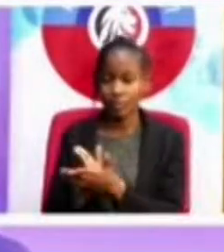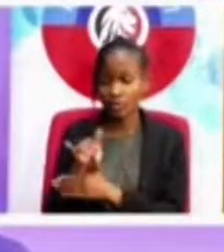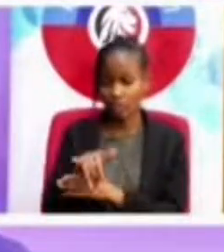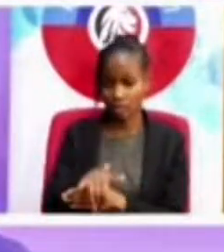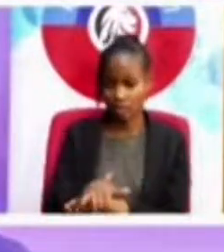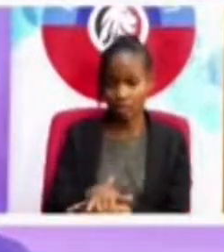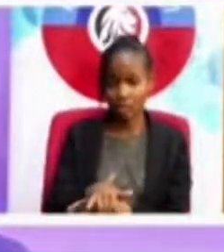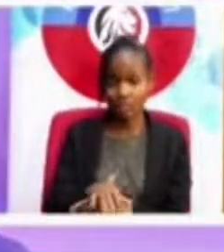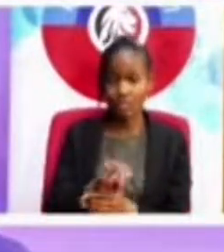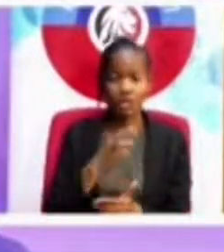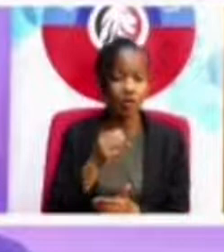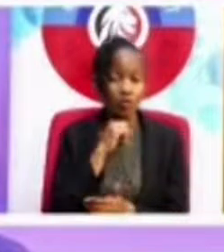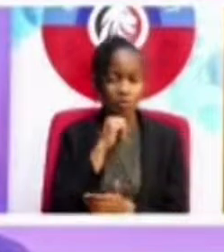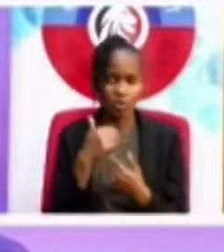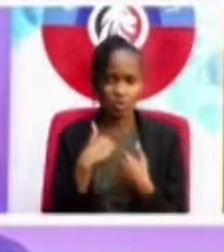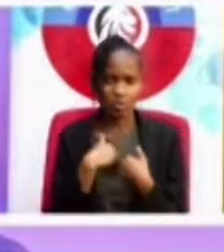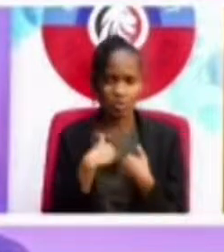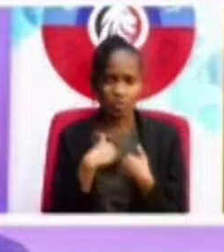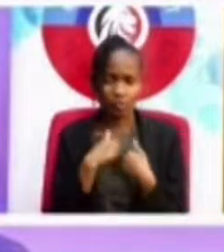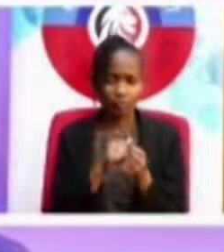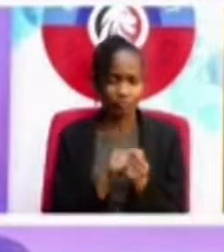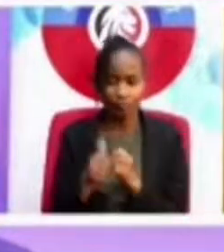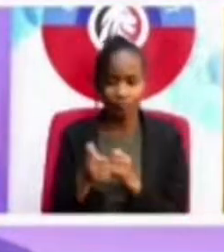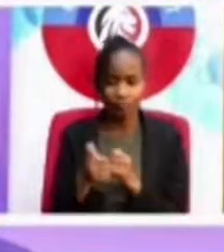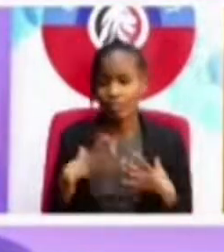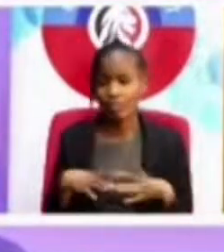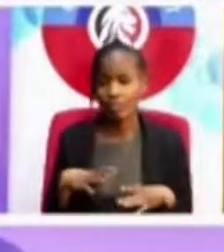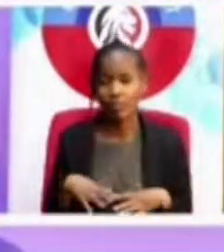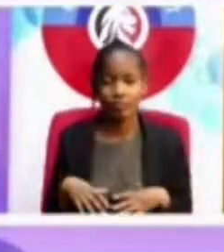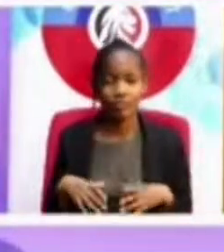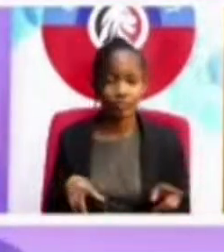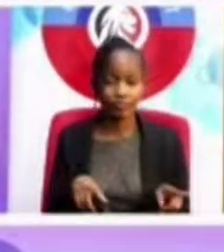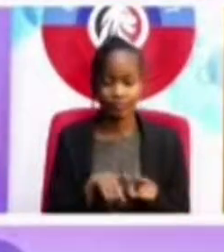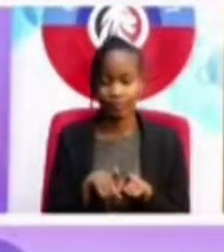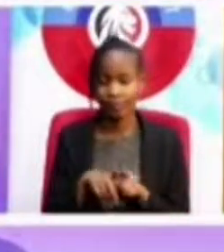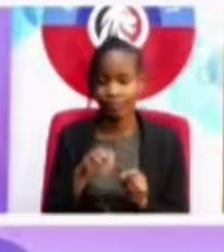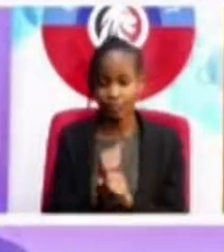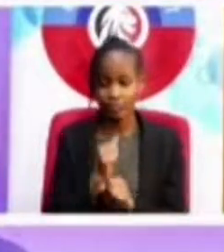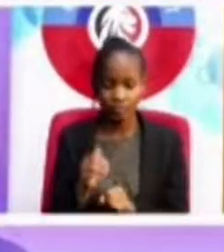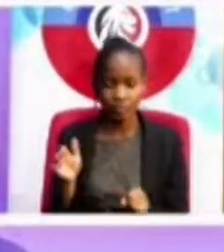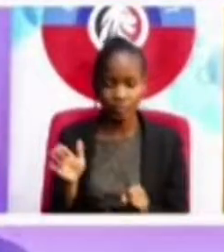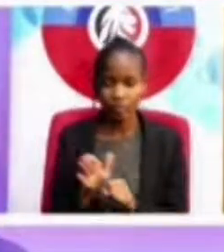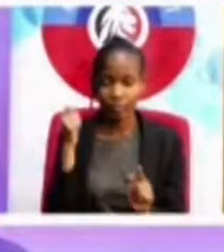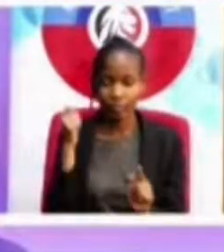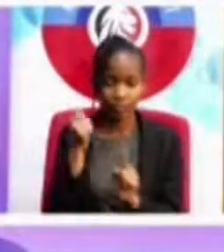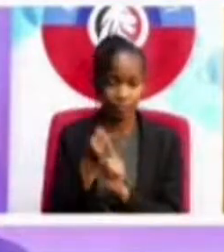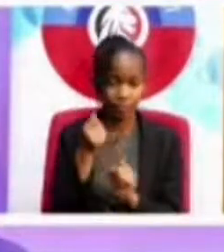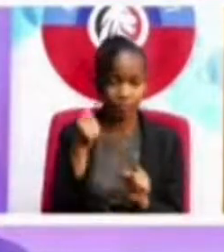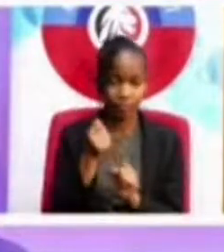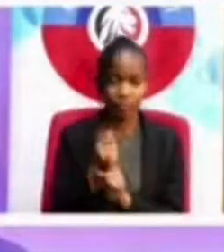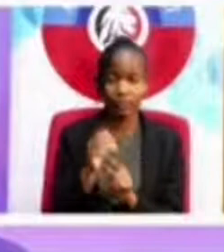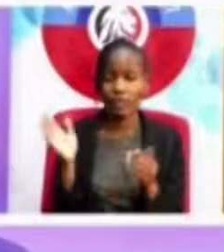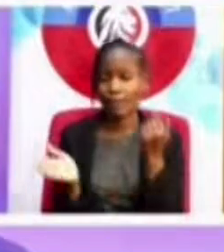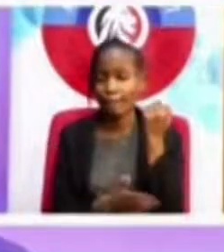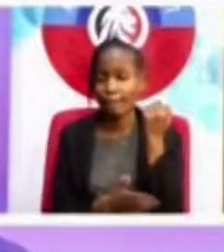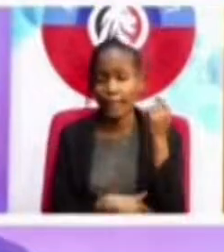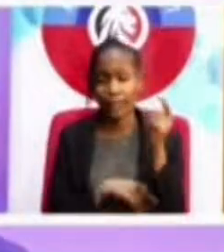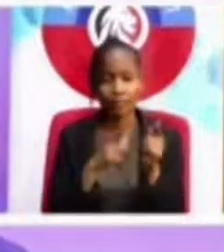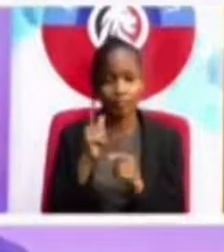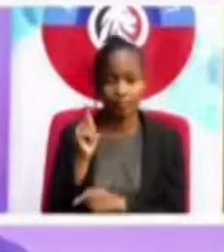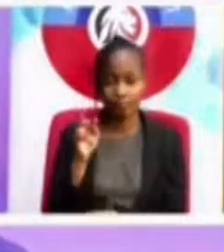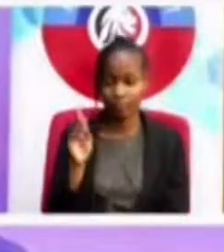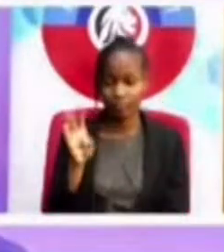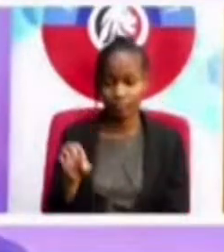not disadvantage others. Internally, we are doing a lot of fight against illicit trade. Like I said, anybody who does not